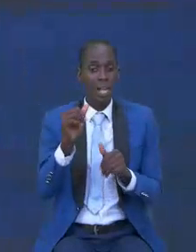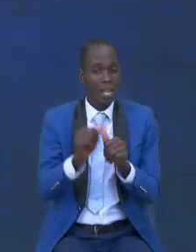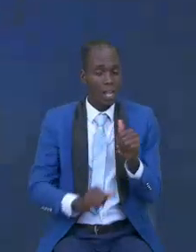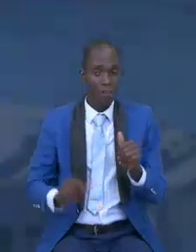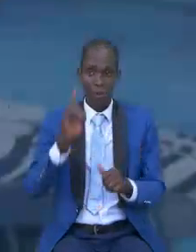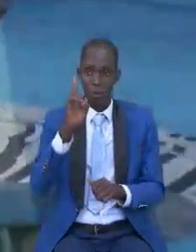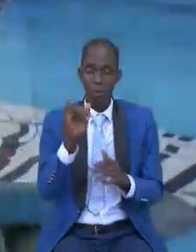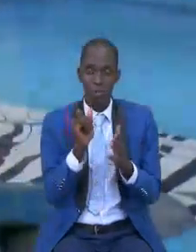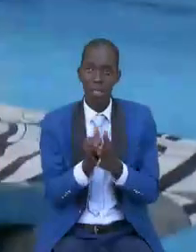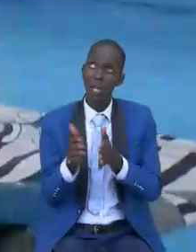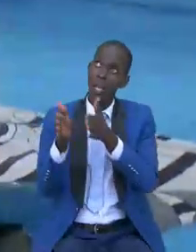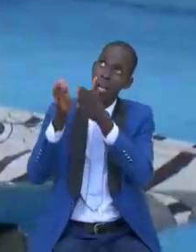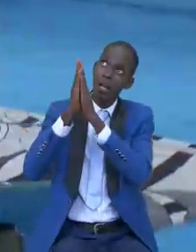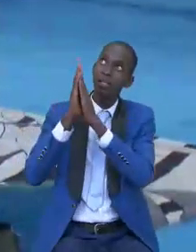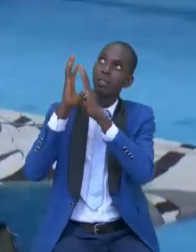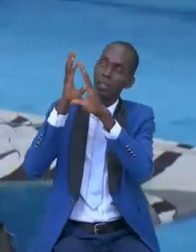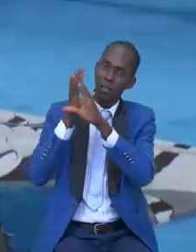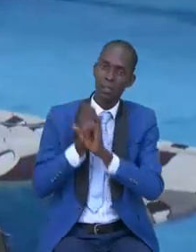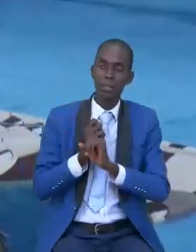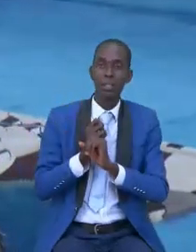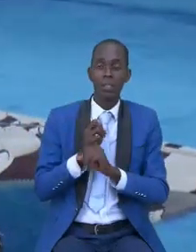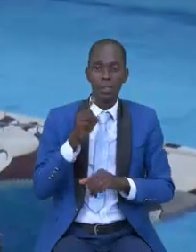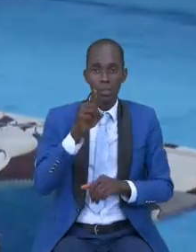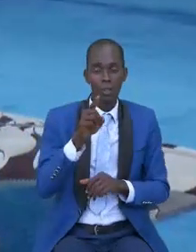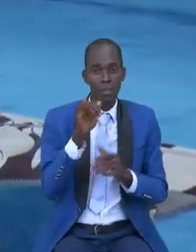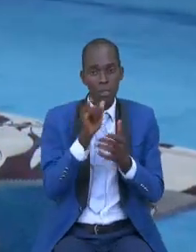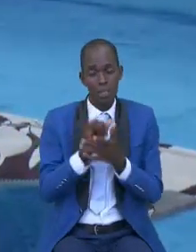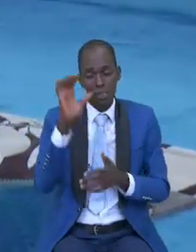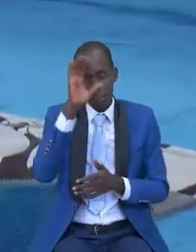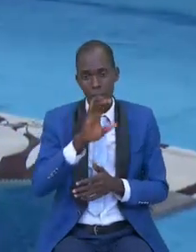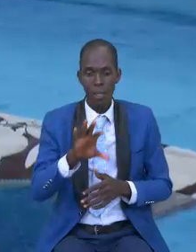asketh, receiveth. He that seeketh,